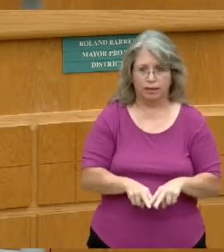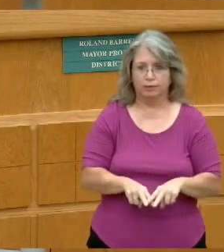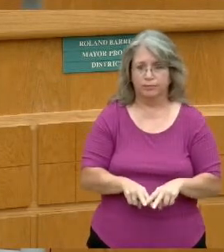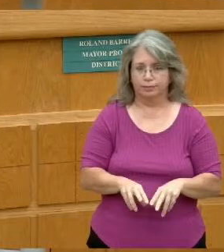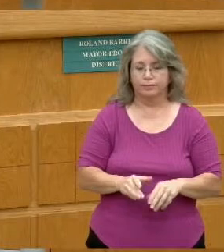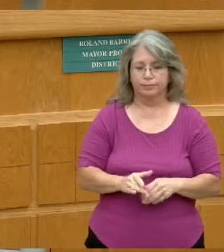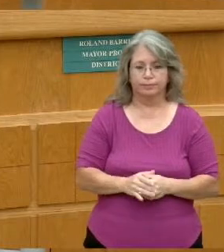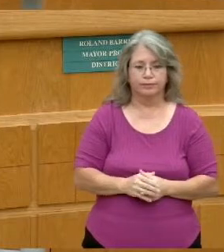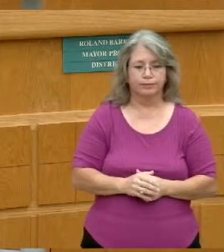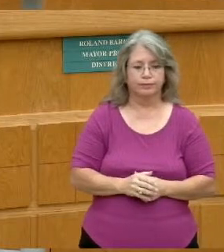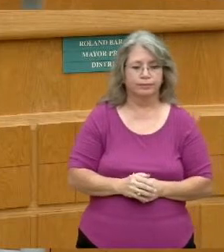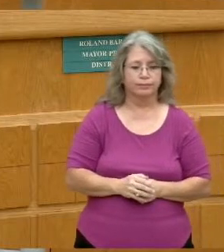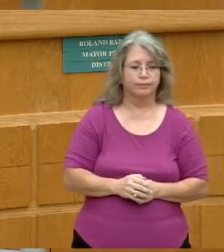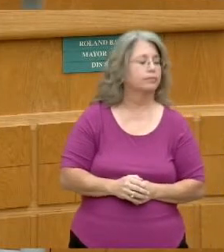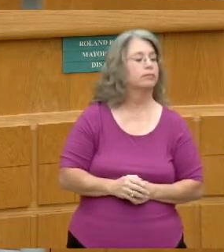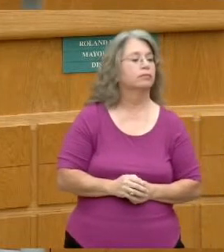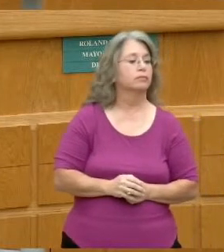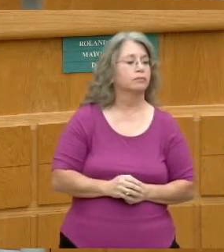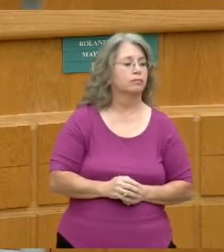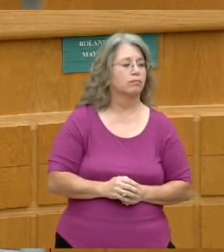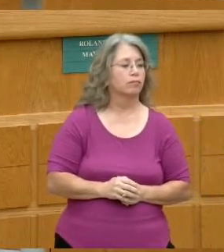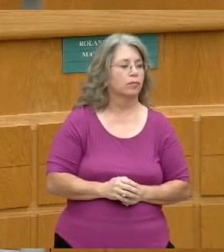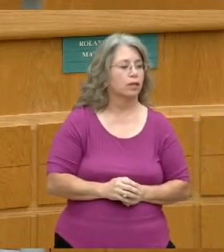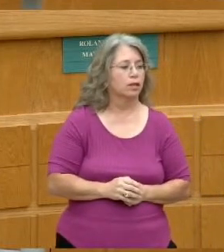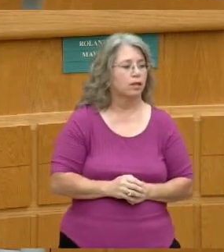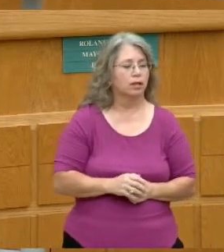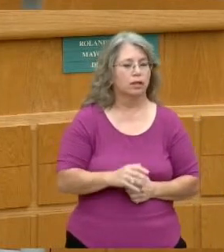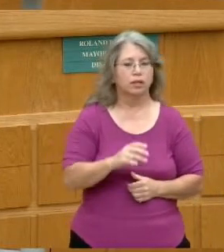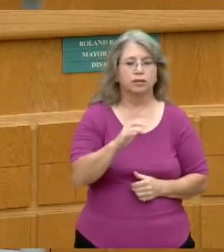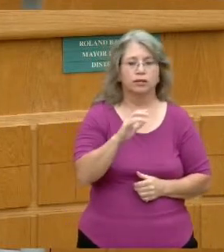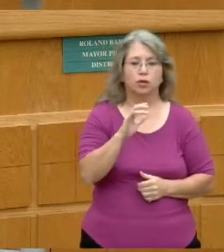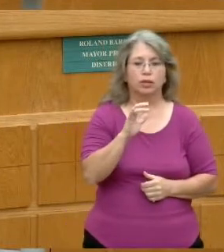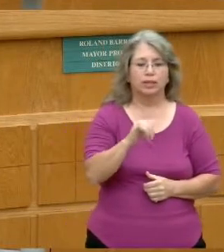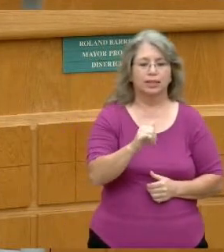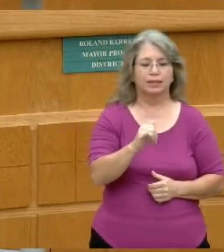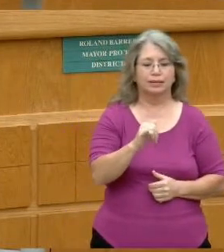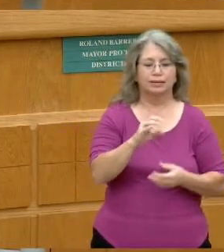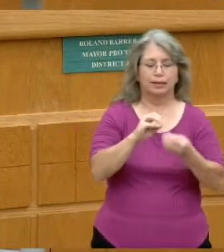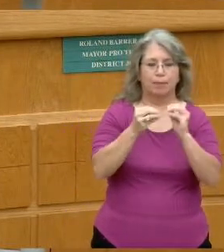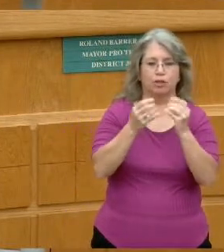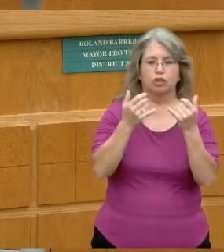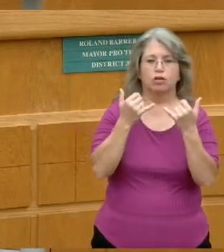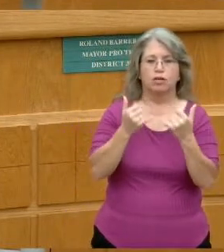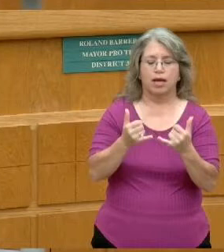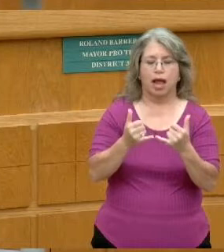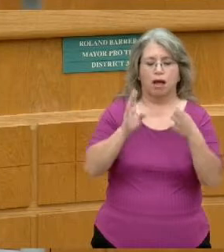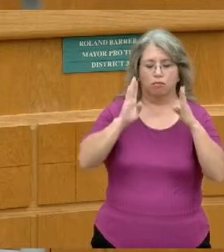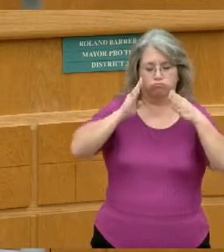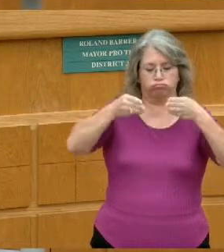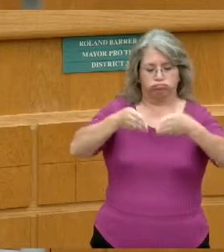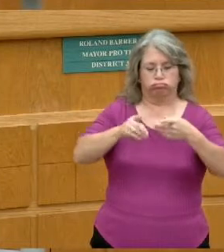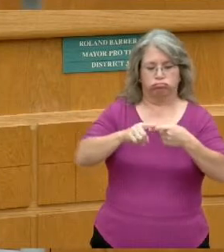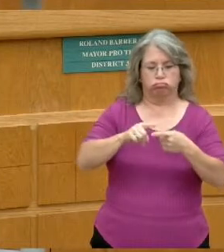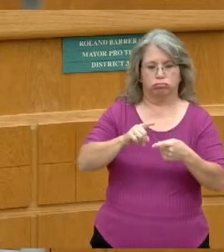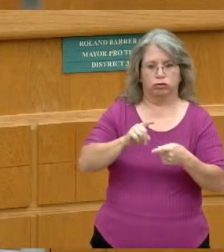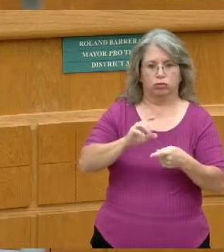there. And so this is a metric that's more tailored to us in South Texas. Now, it's not Coastal Bend, it's not Nueces, but it